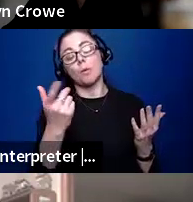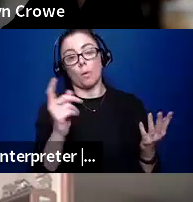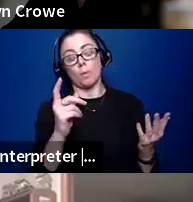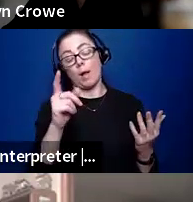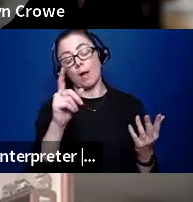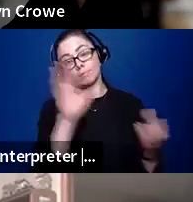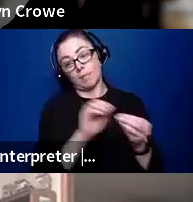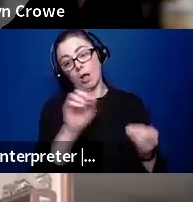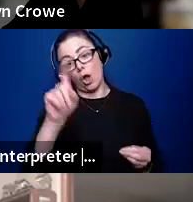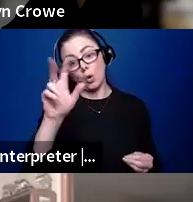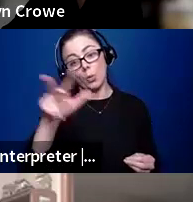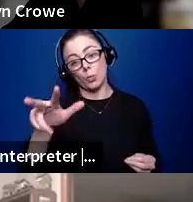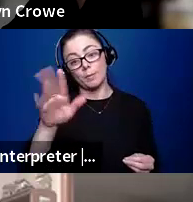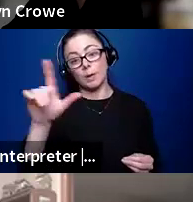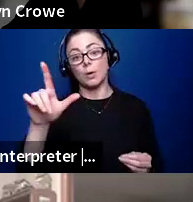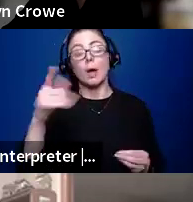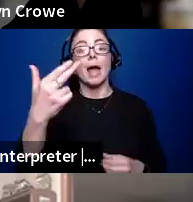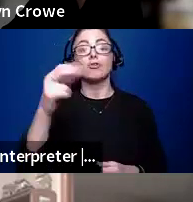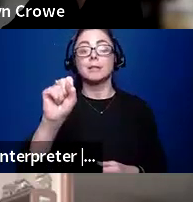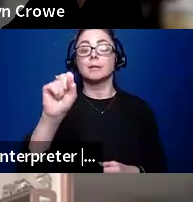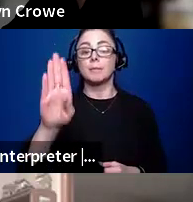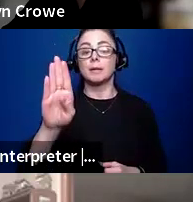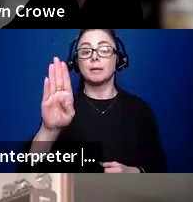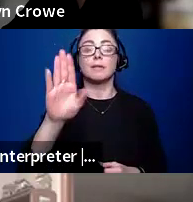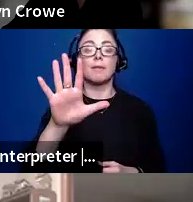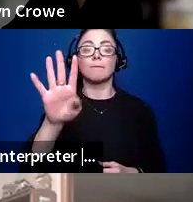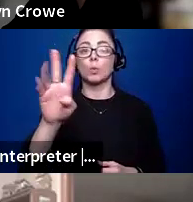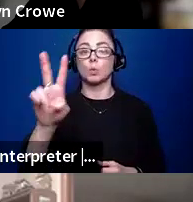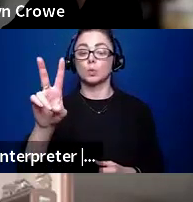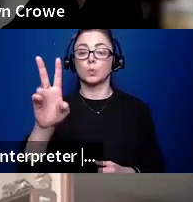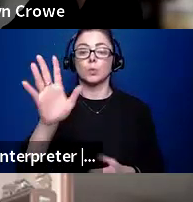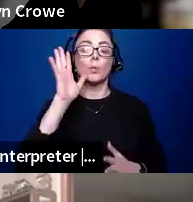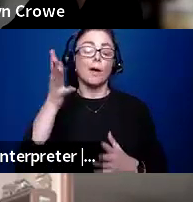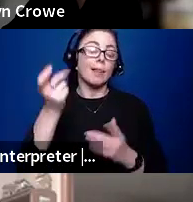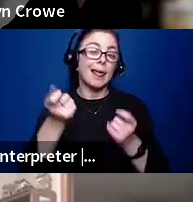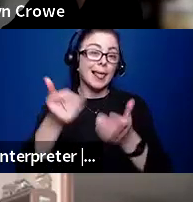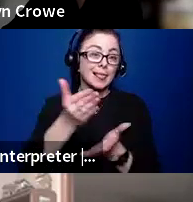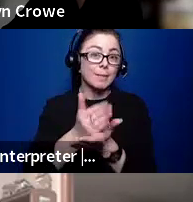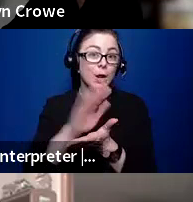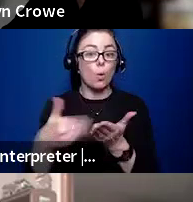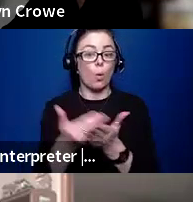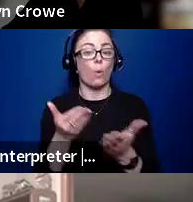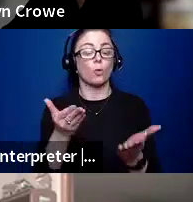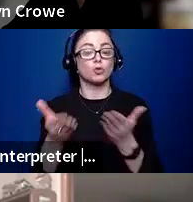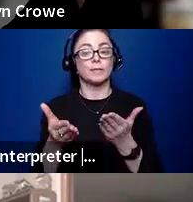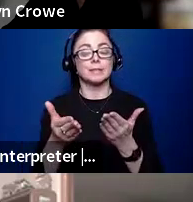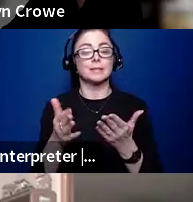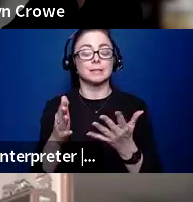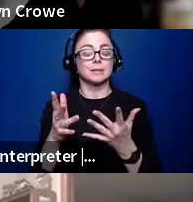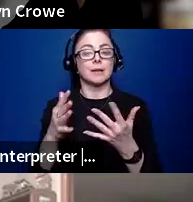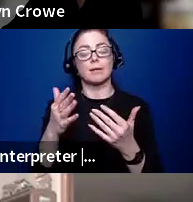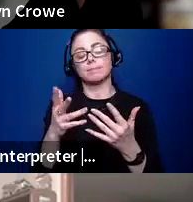It's HSB 542. Essentially what it'll do is eliminate all services beyond special ed. It would